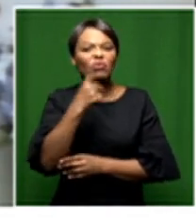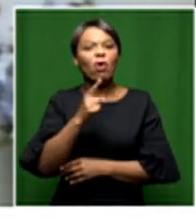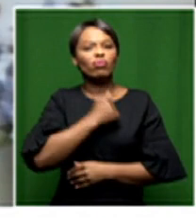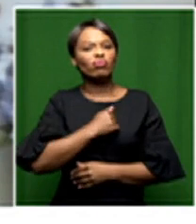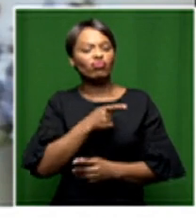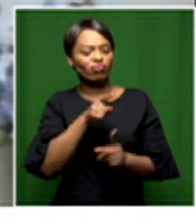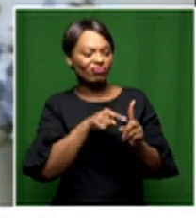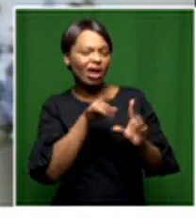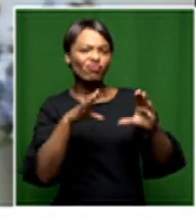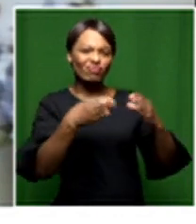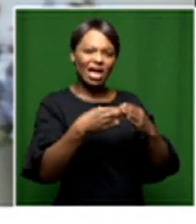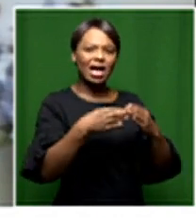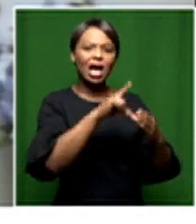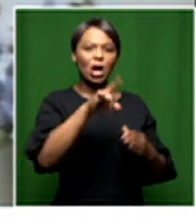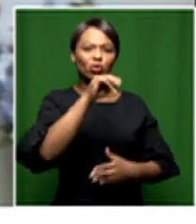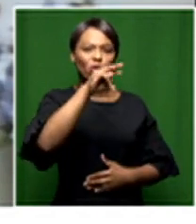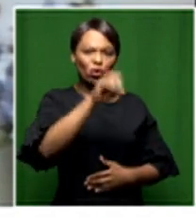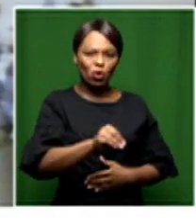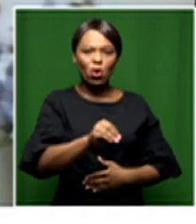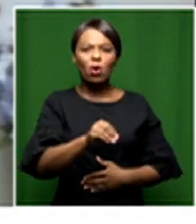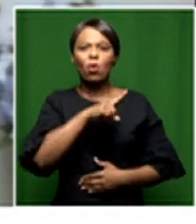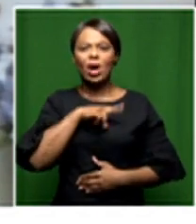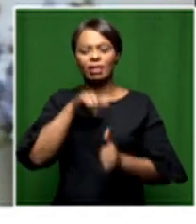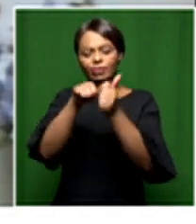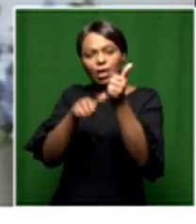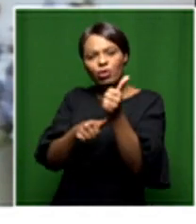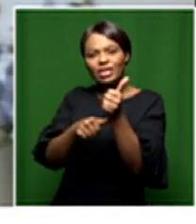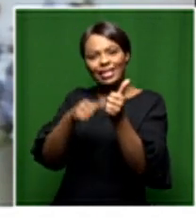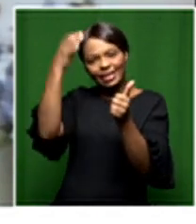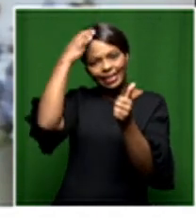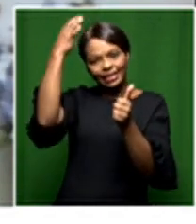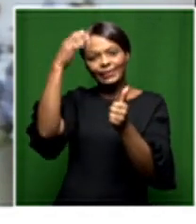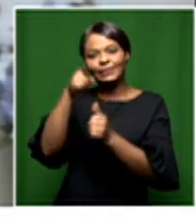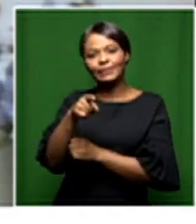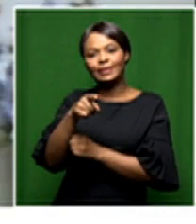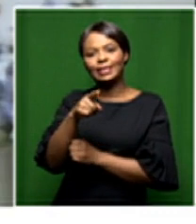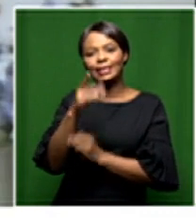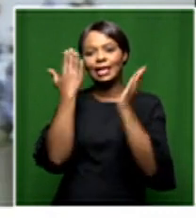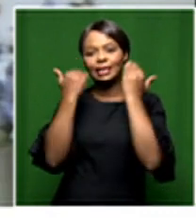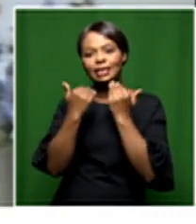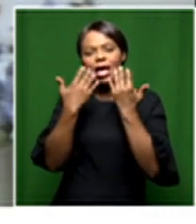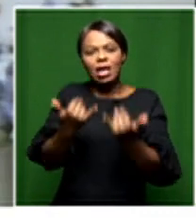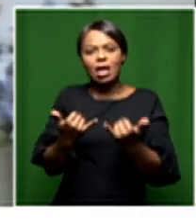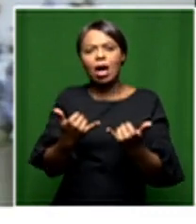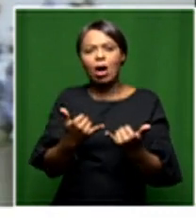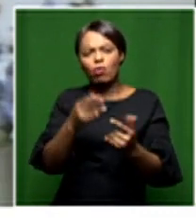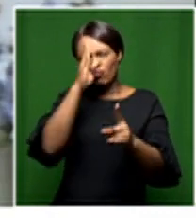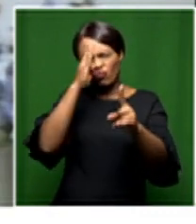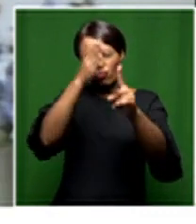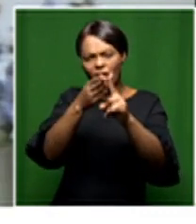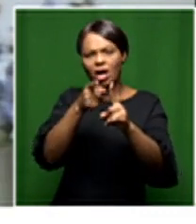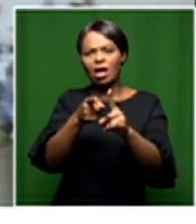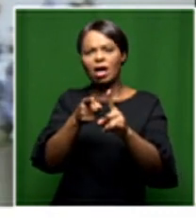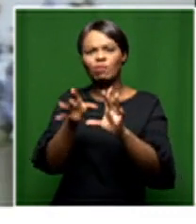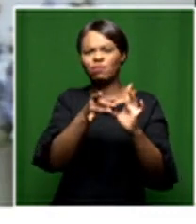to parts to Deputy Chief Justice Zondo for not wanting to be seen to have attacked him directly. We saw